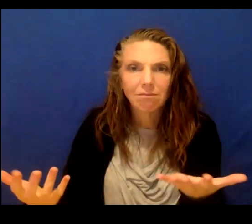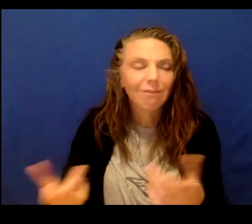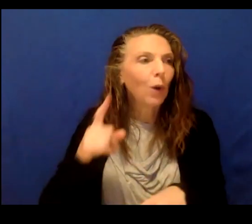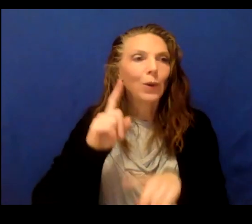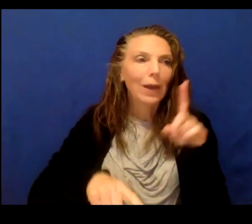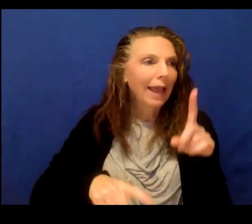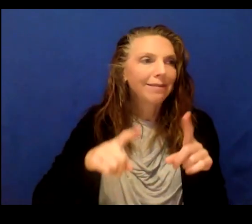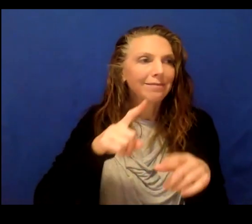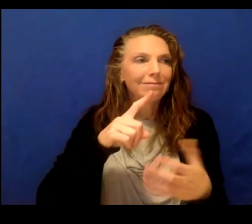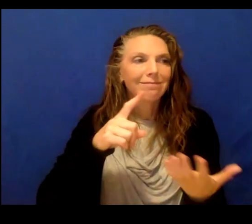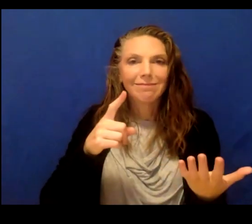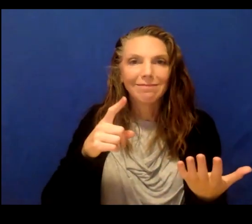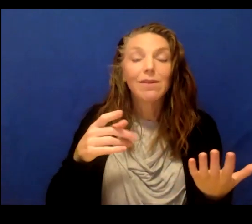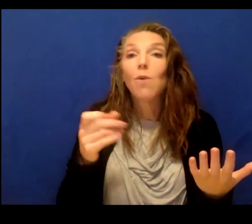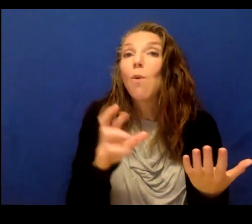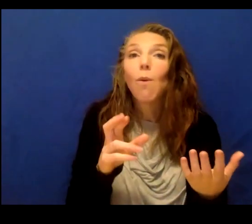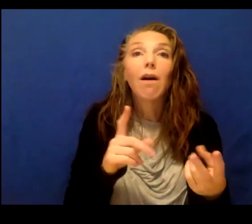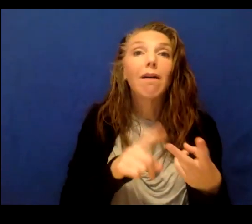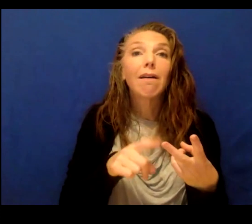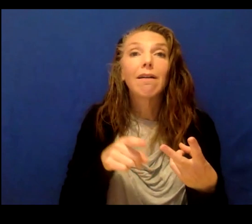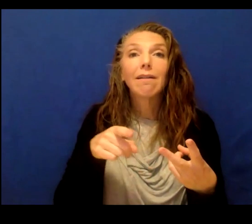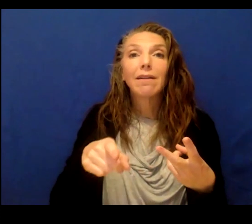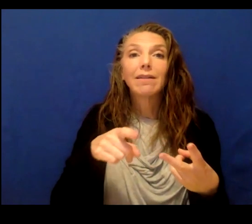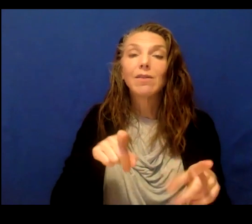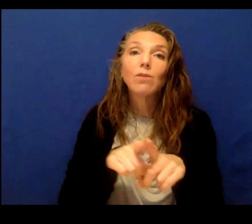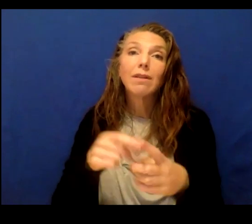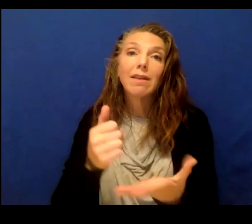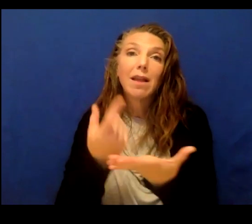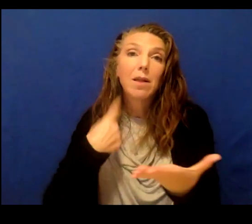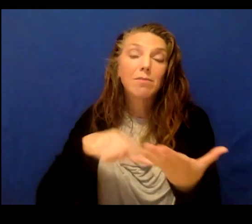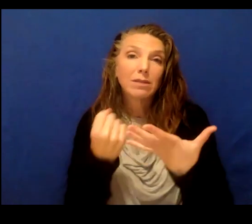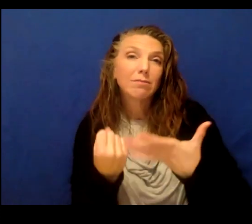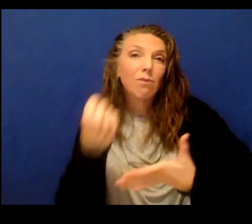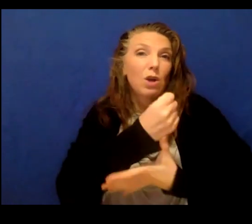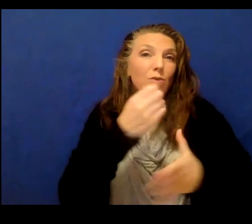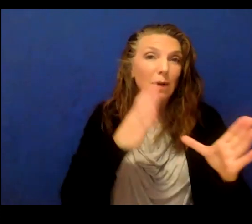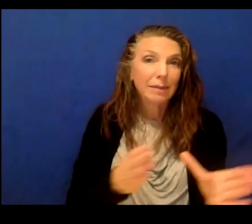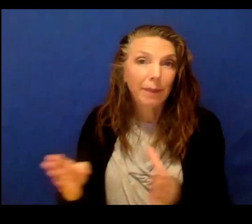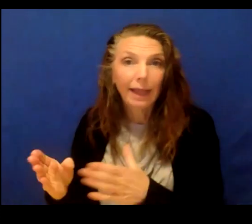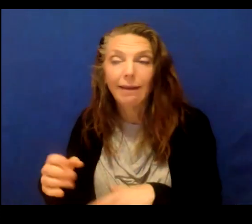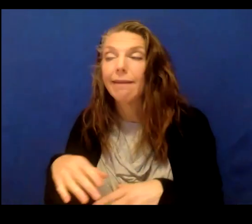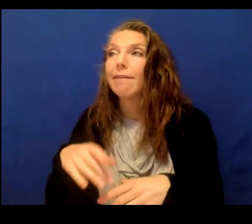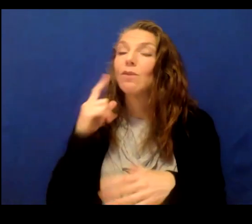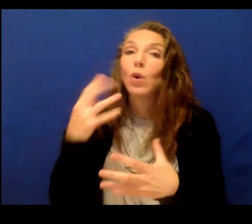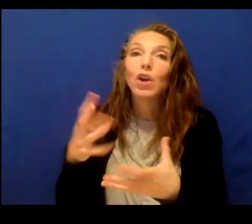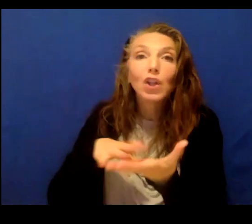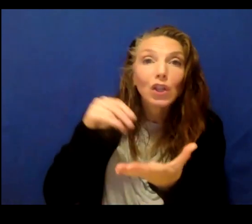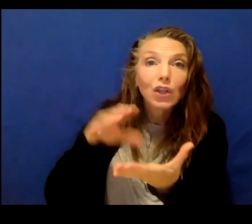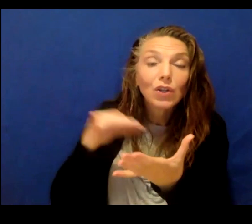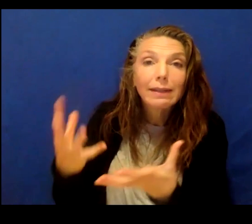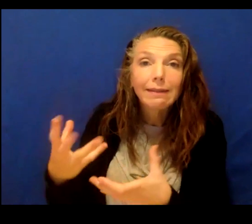the day? Or they help us prioritize planning for engagement and learning and play,